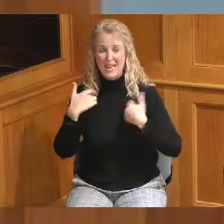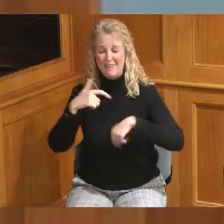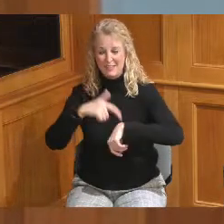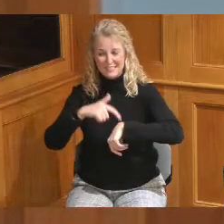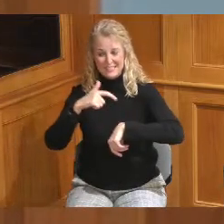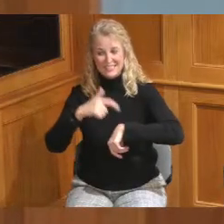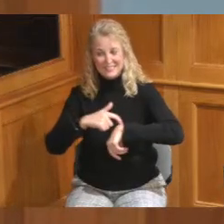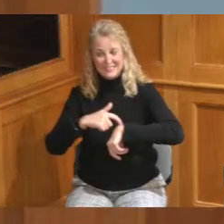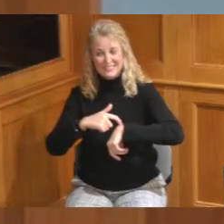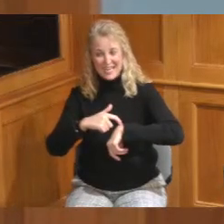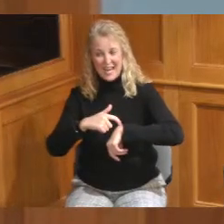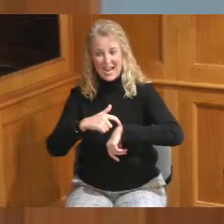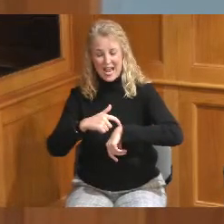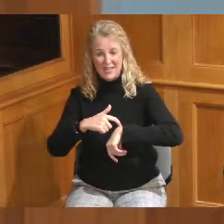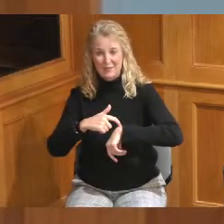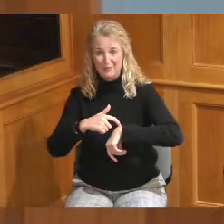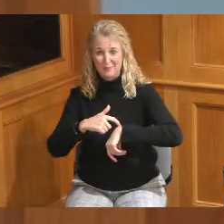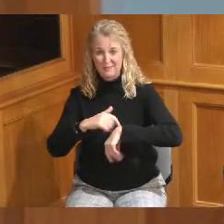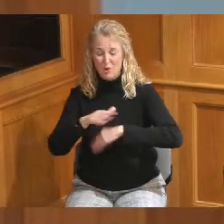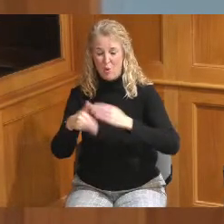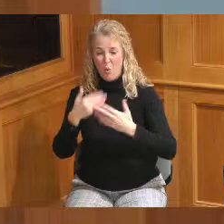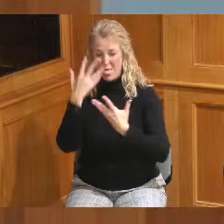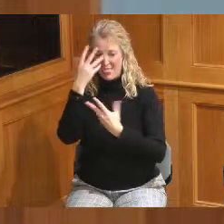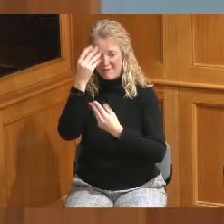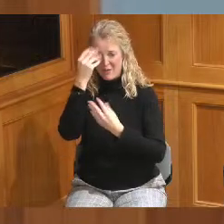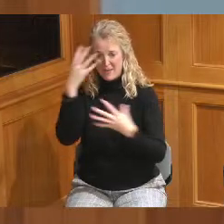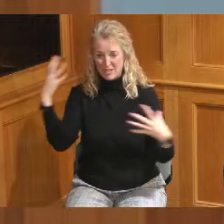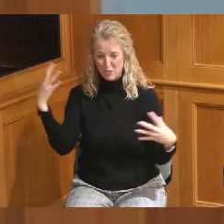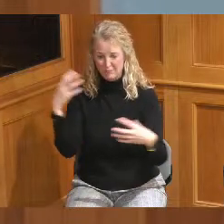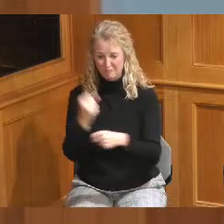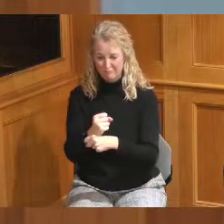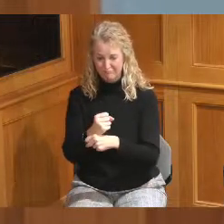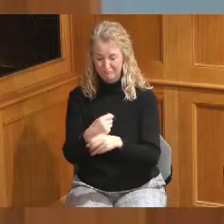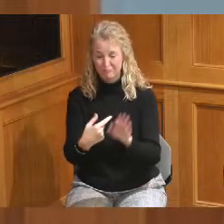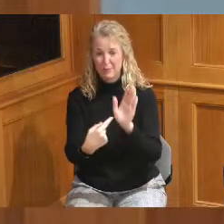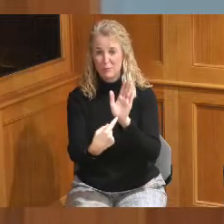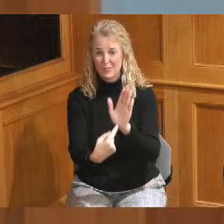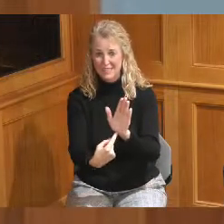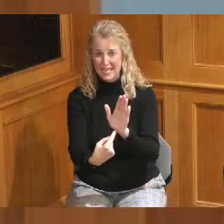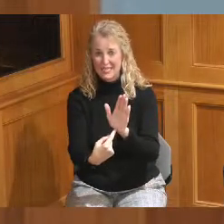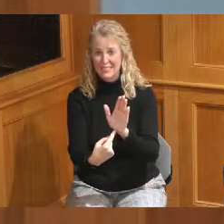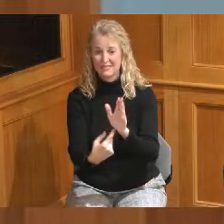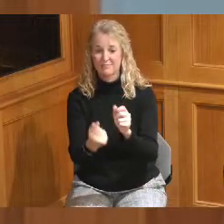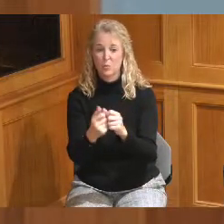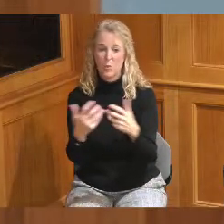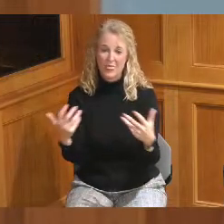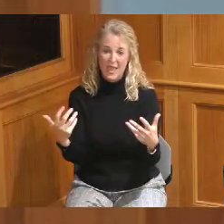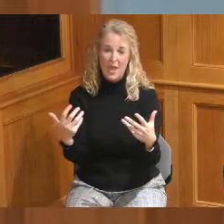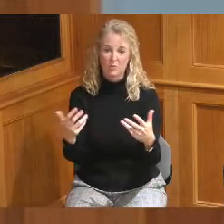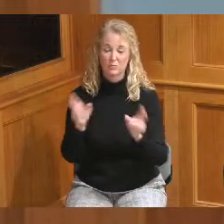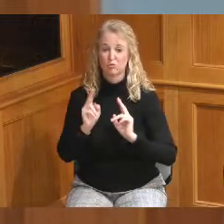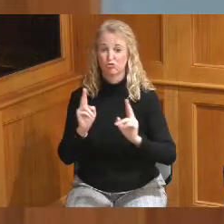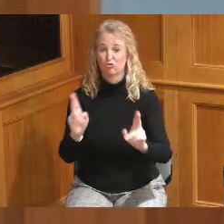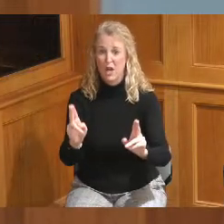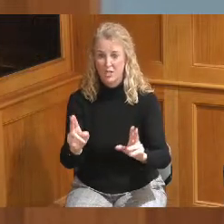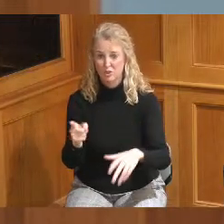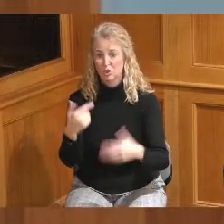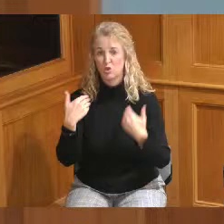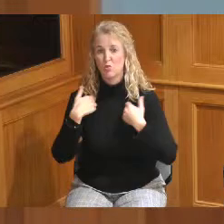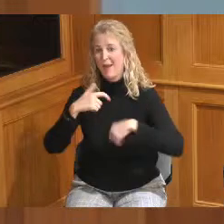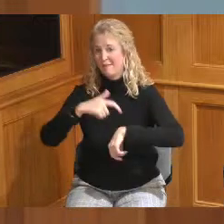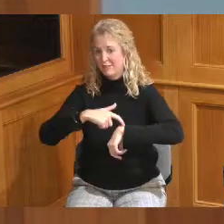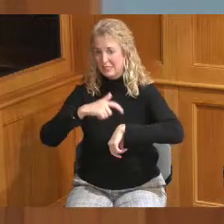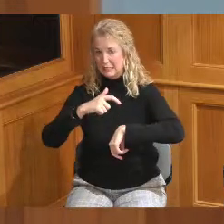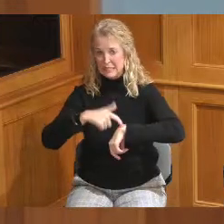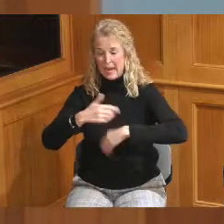to pull this information together, present it to you all without, anyone feeling rushed. You guys have time. You